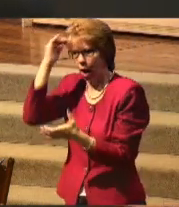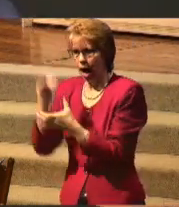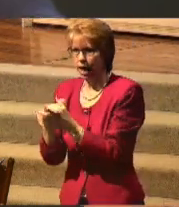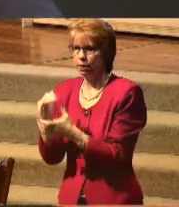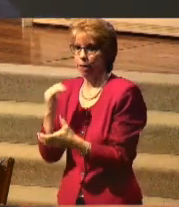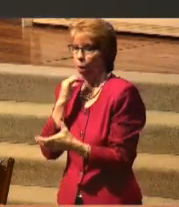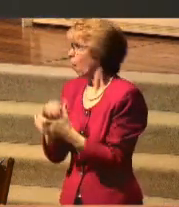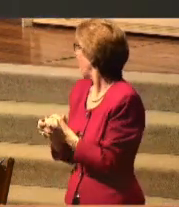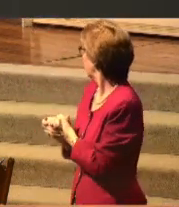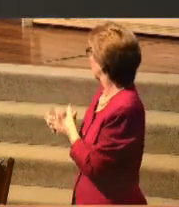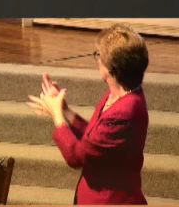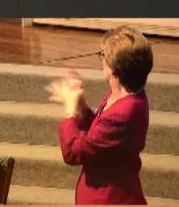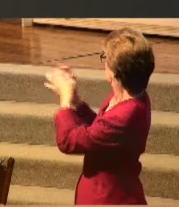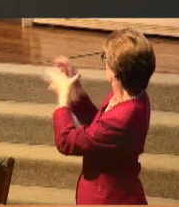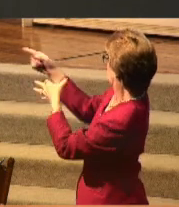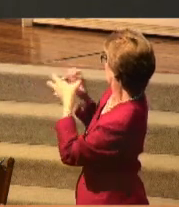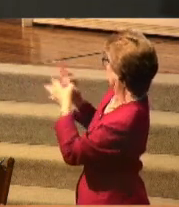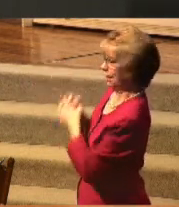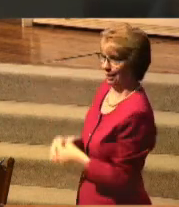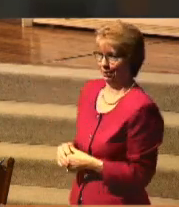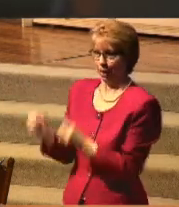hope.